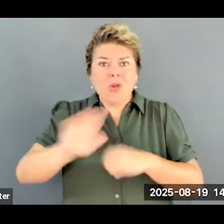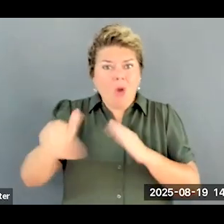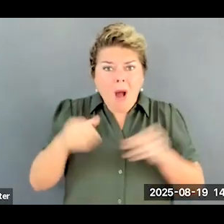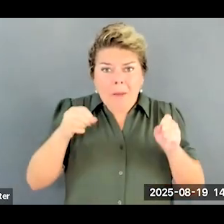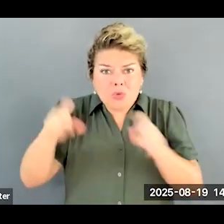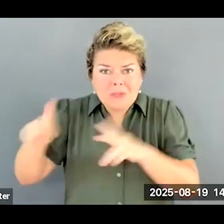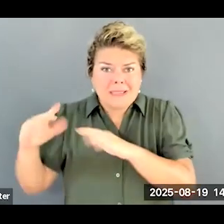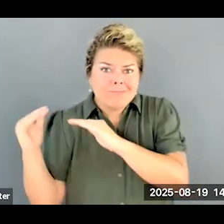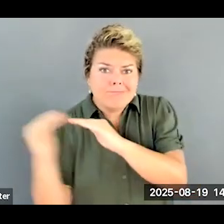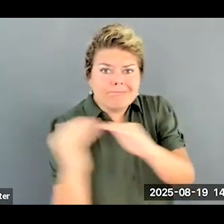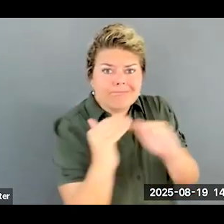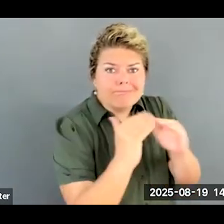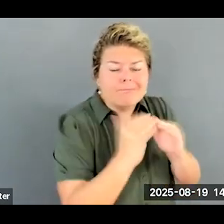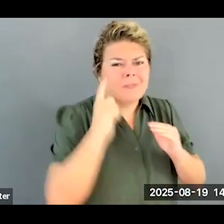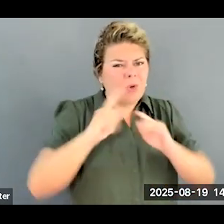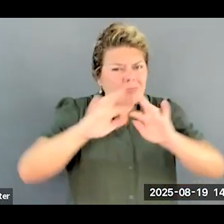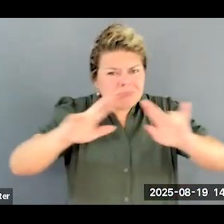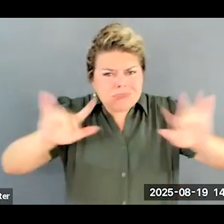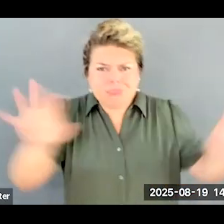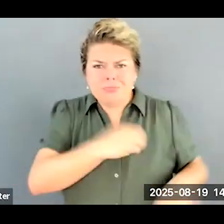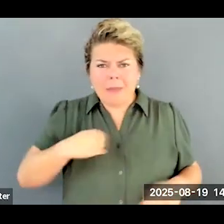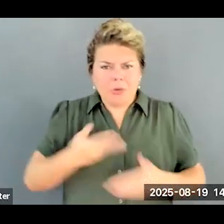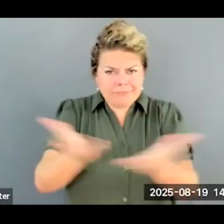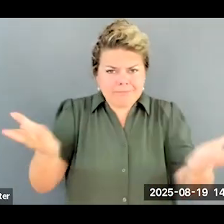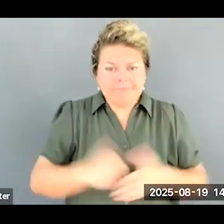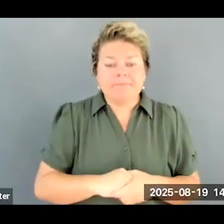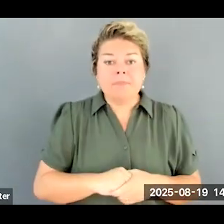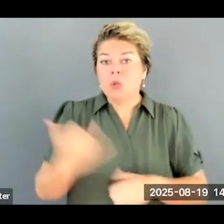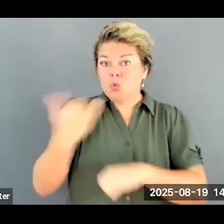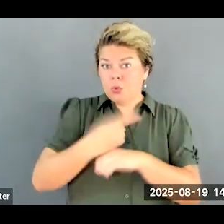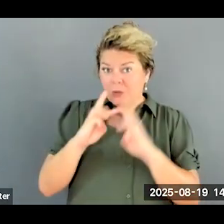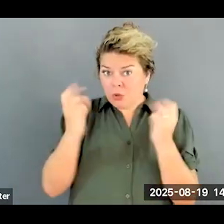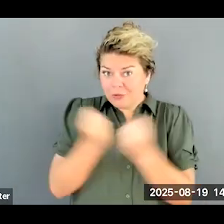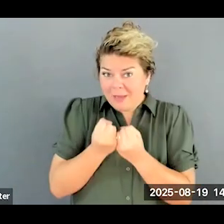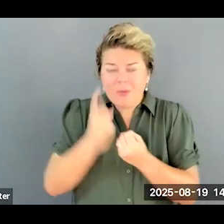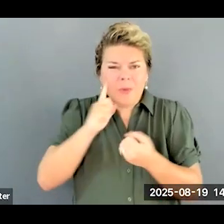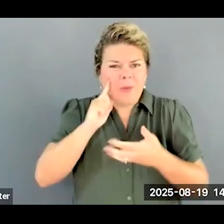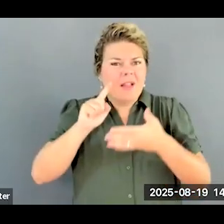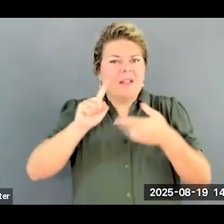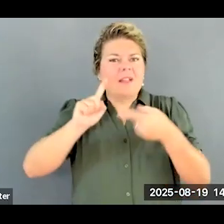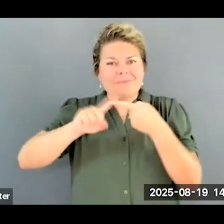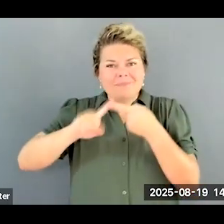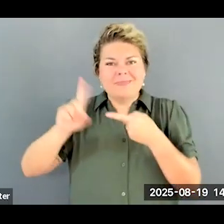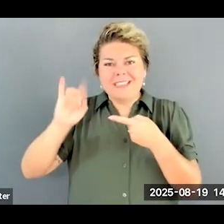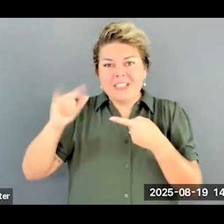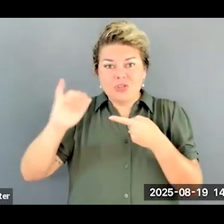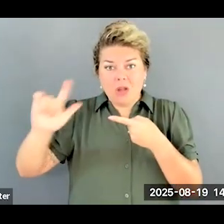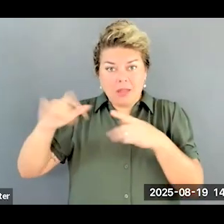opportunities for all members of our diverse community. Today's workshop is going to cover digital